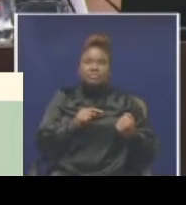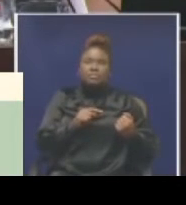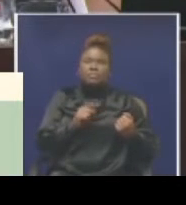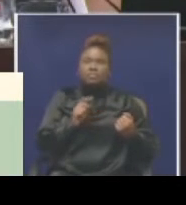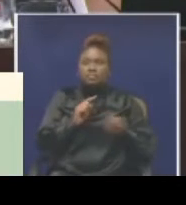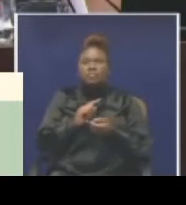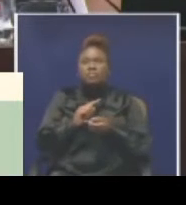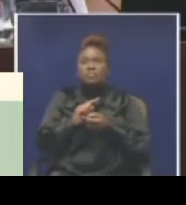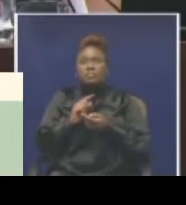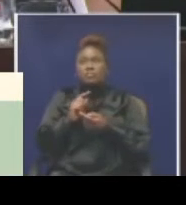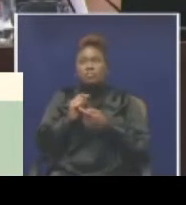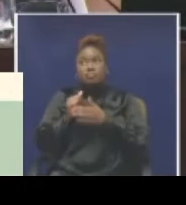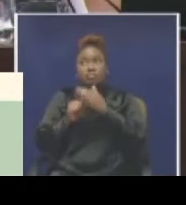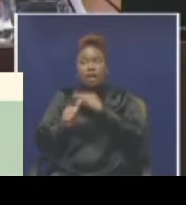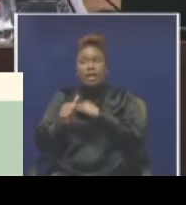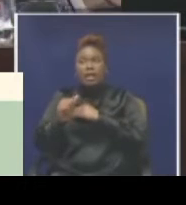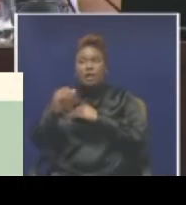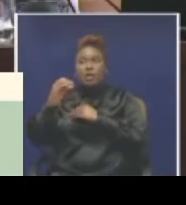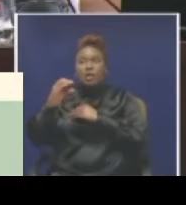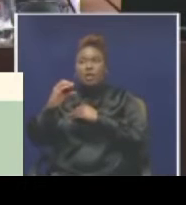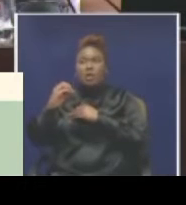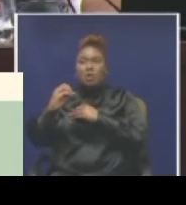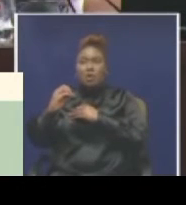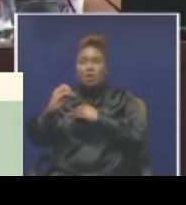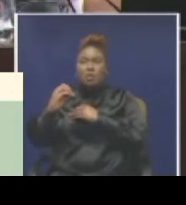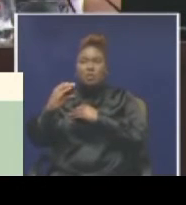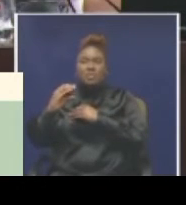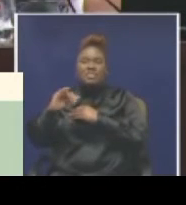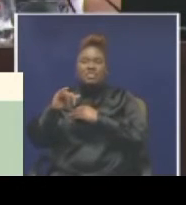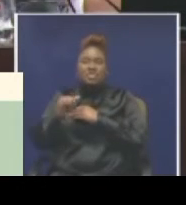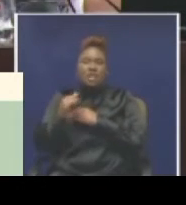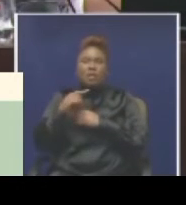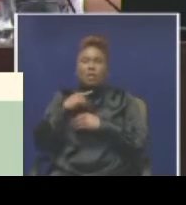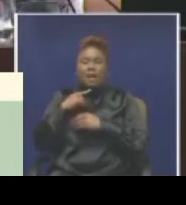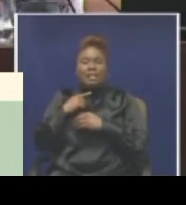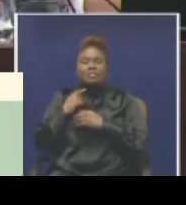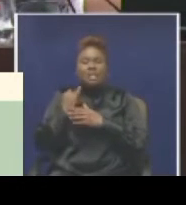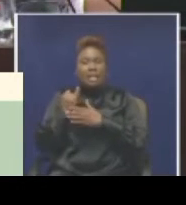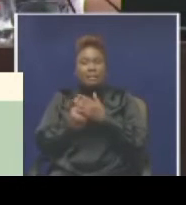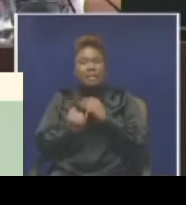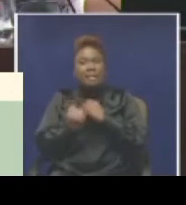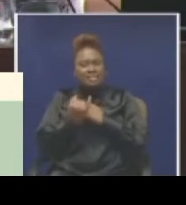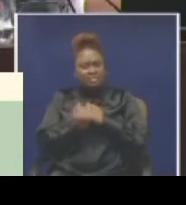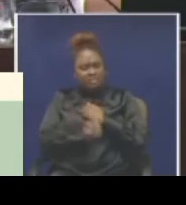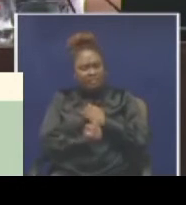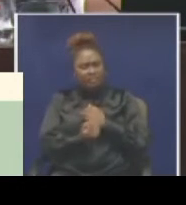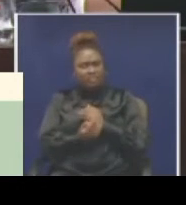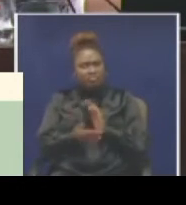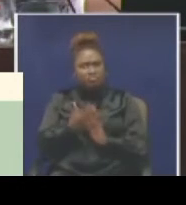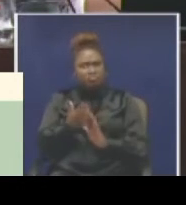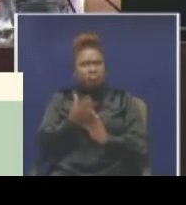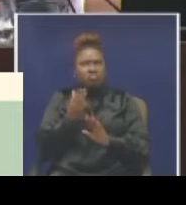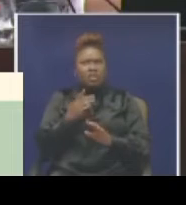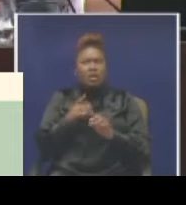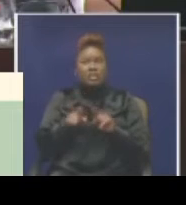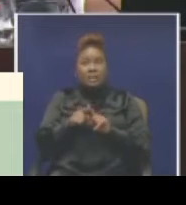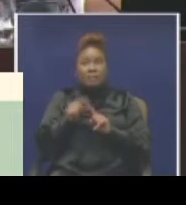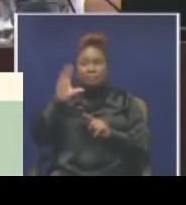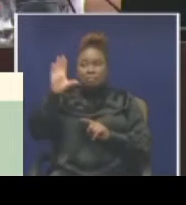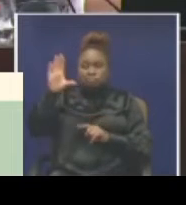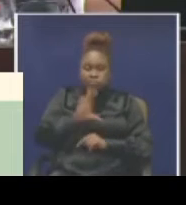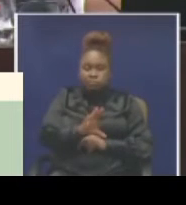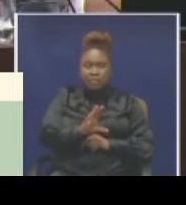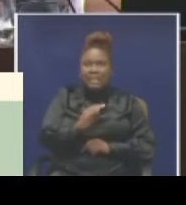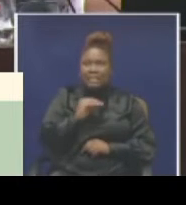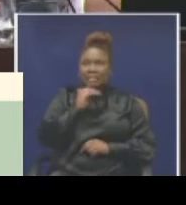the OCJ. That will then ensure their independence and make sure that they are properly funded and